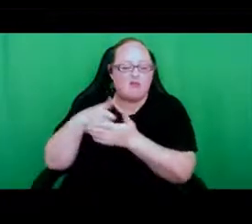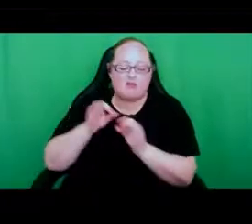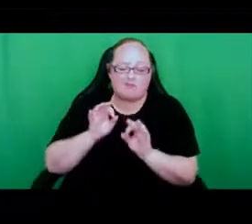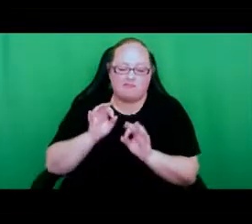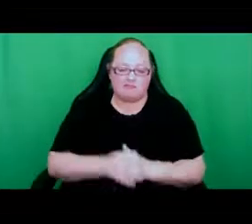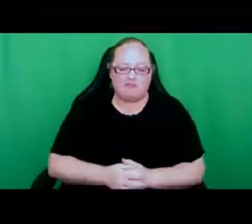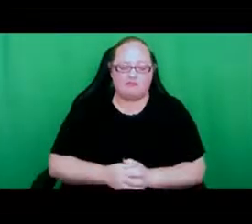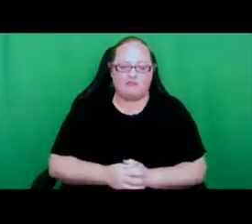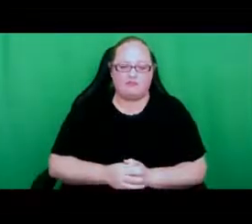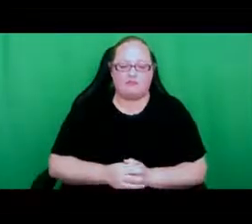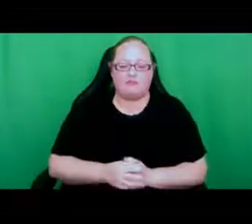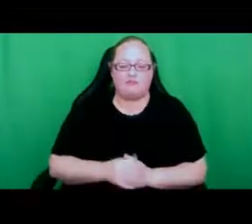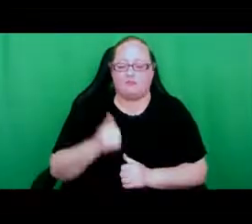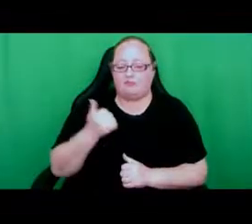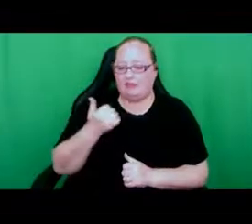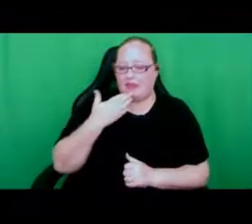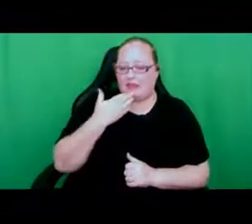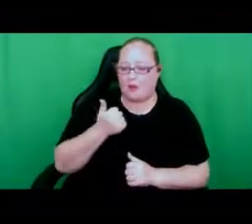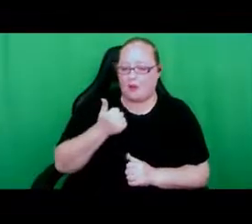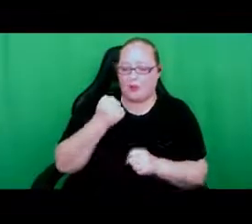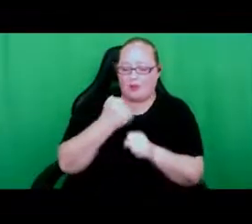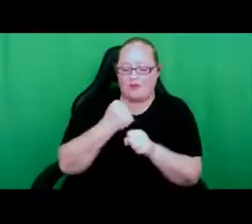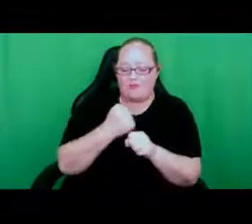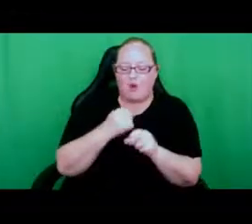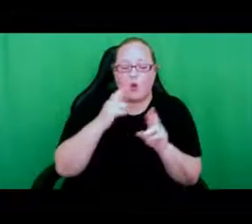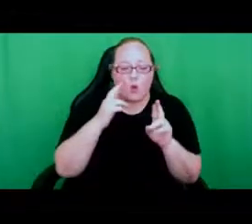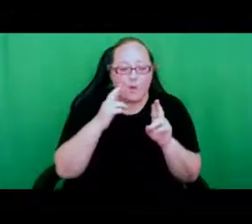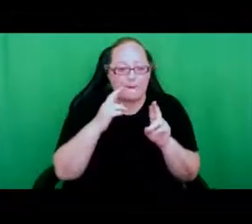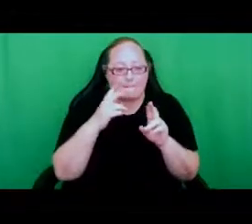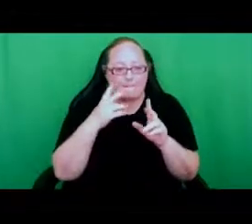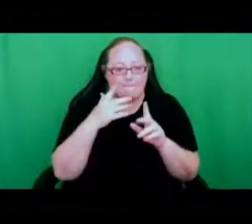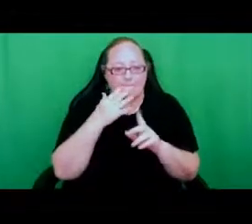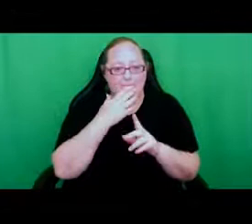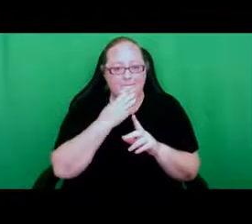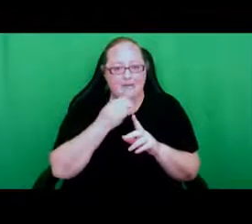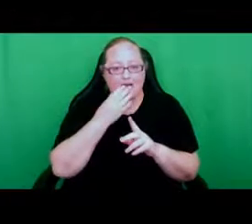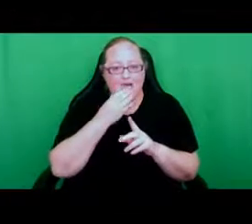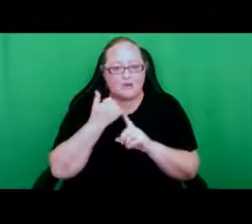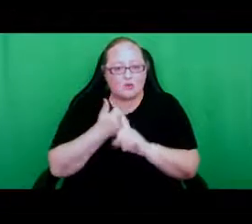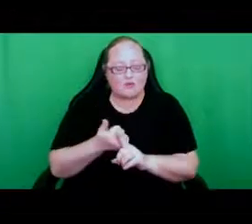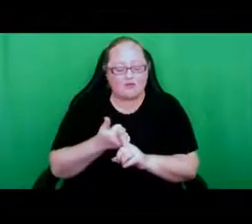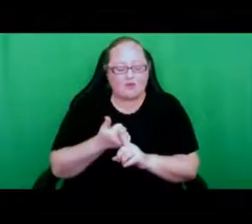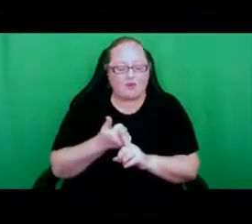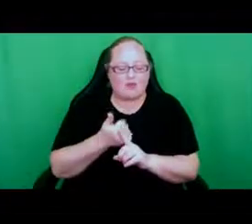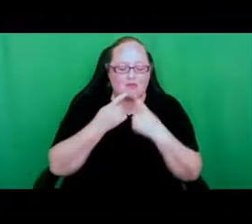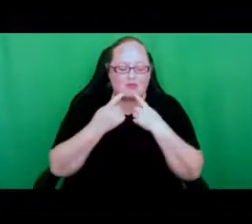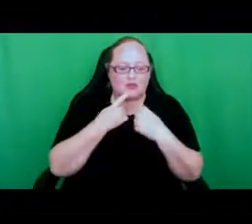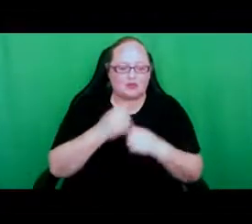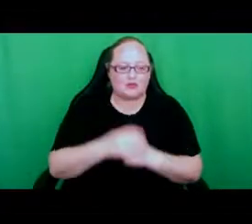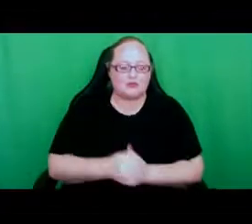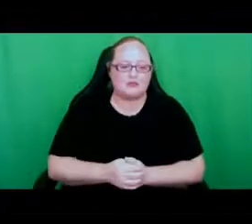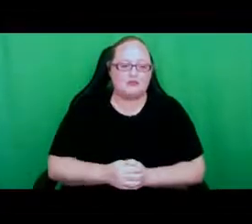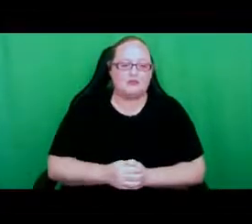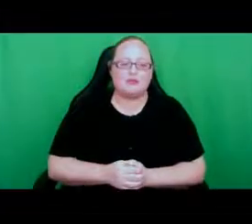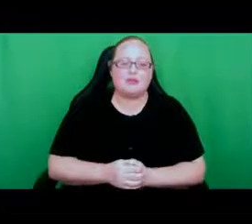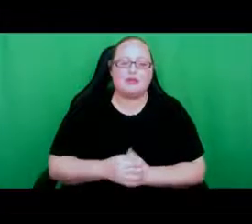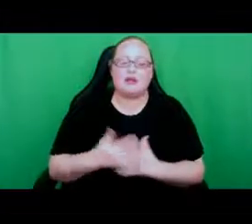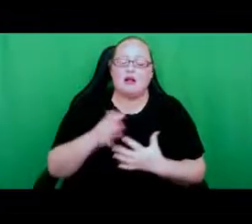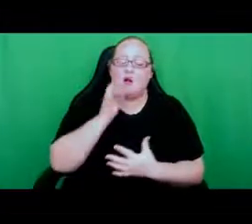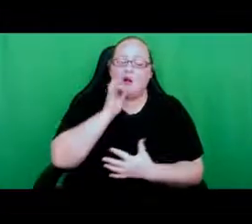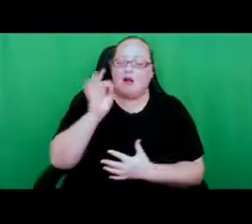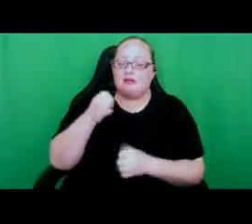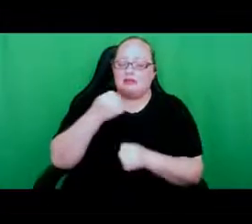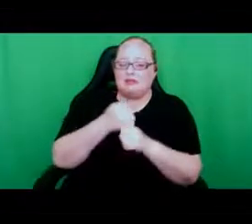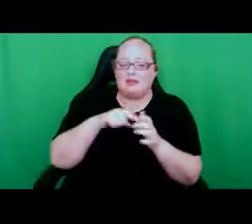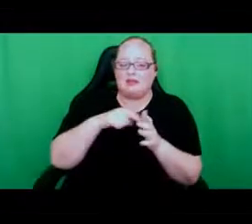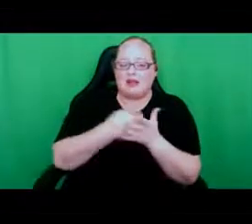Thank you, Gary. Hopefully that's been helpful to the person who asked the question. Gareth, a question for you now, asking, why did